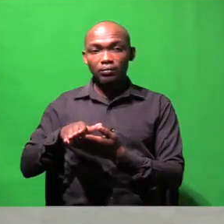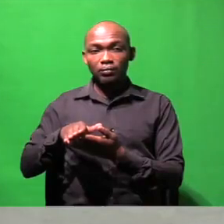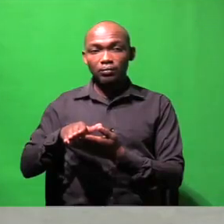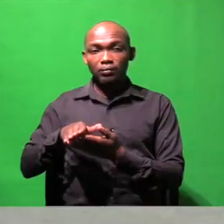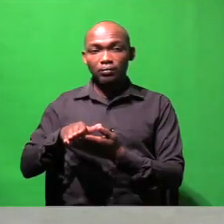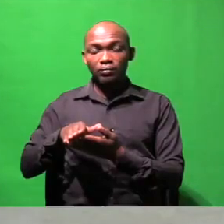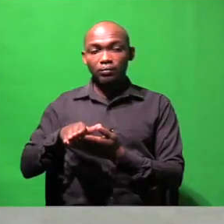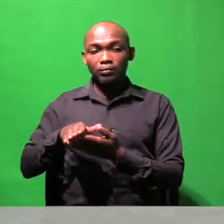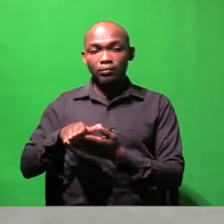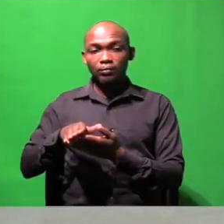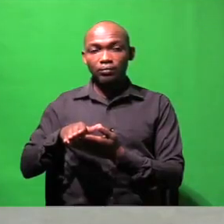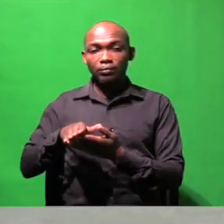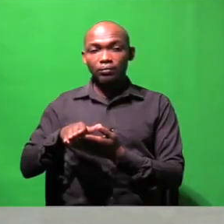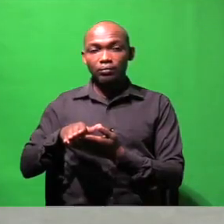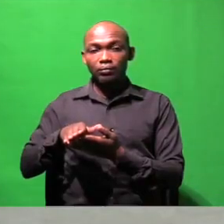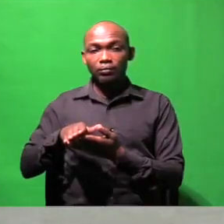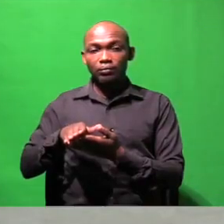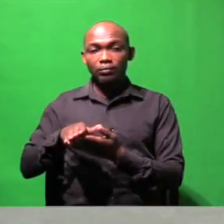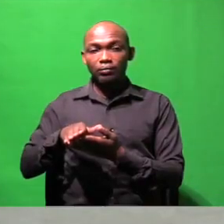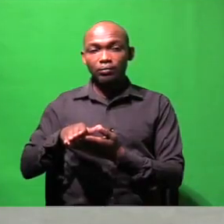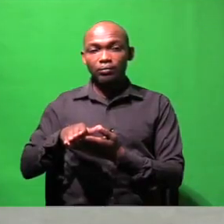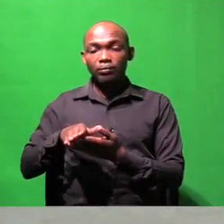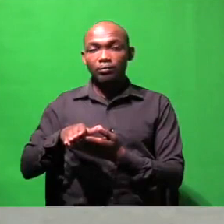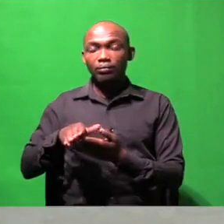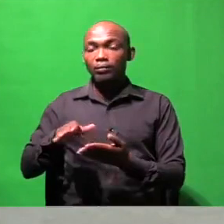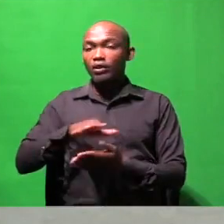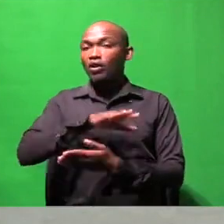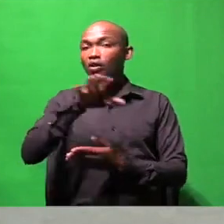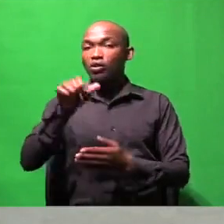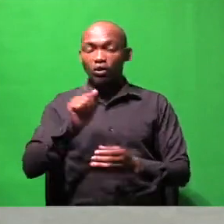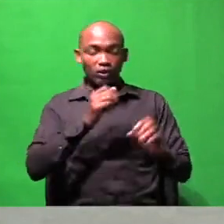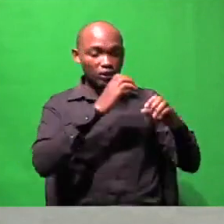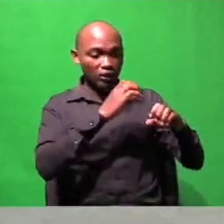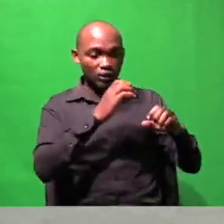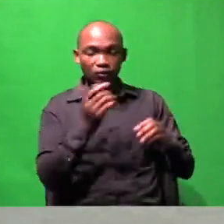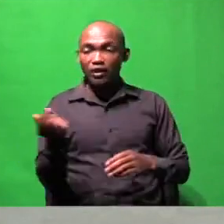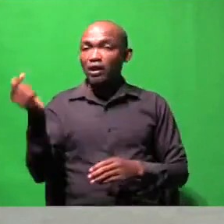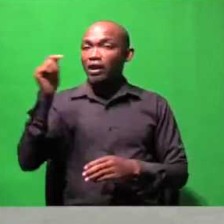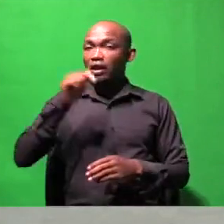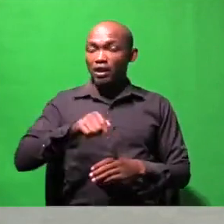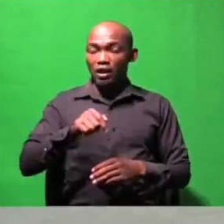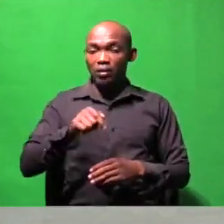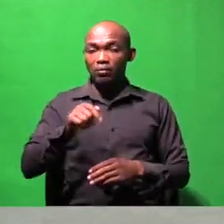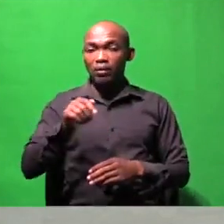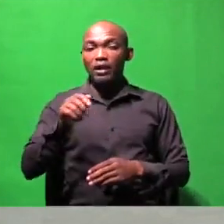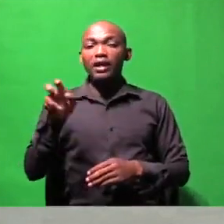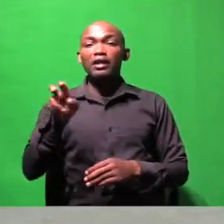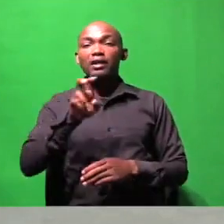why those scientists come and from their finding and